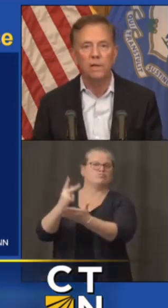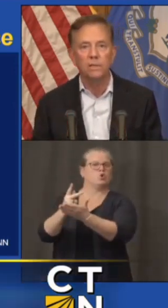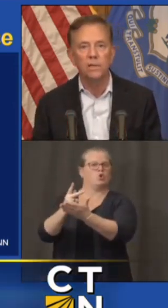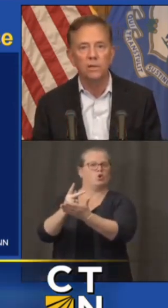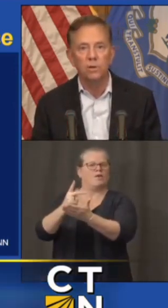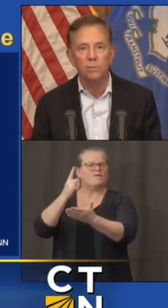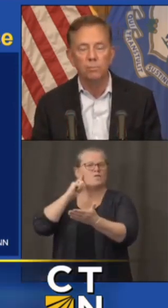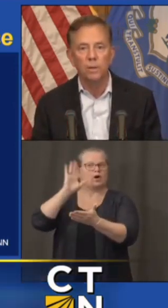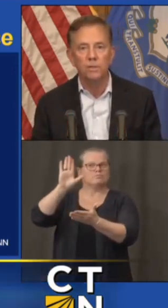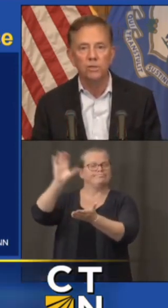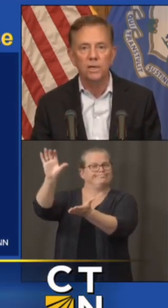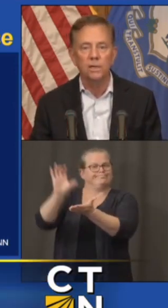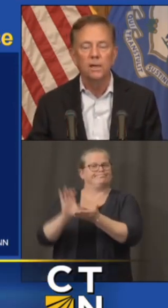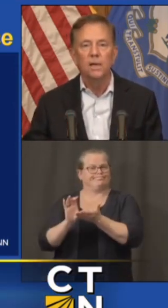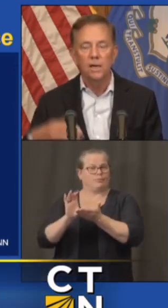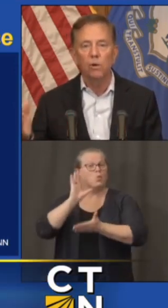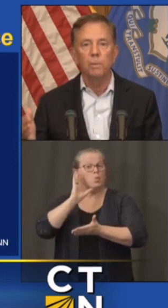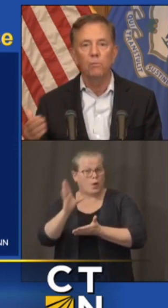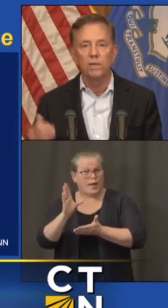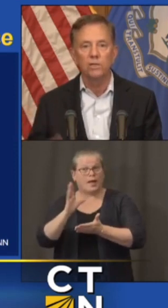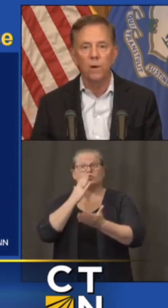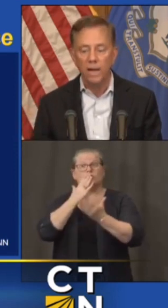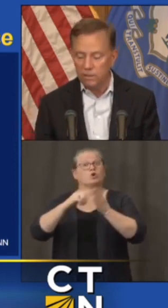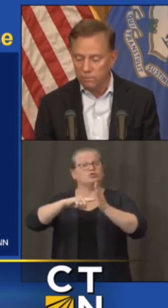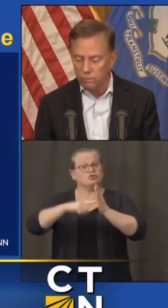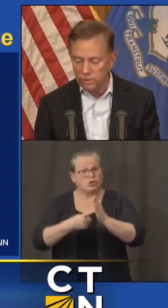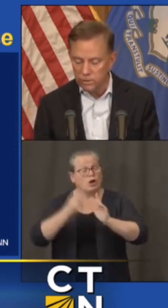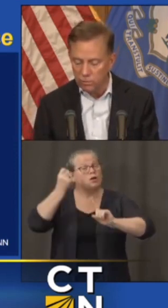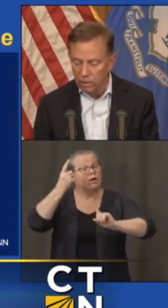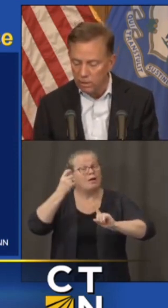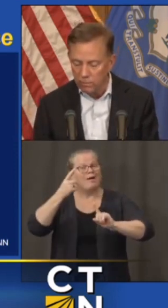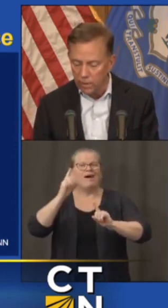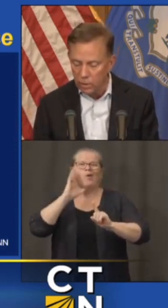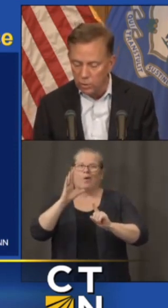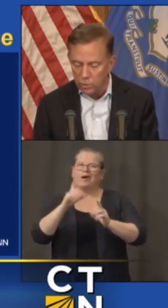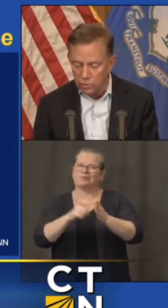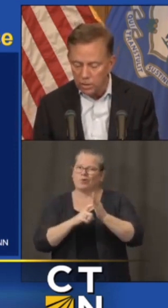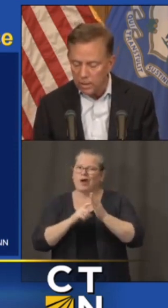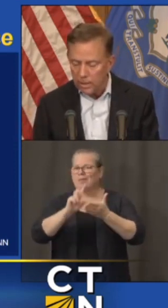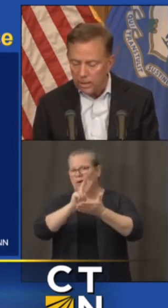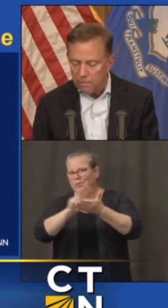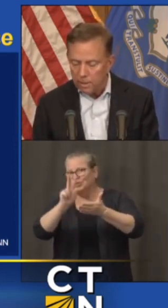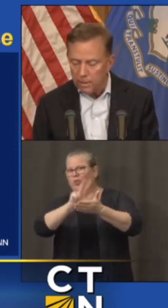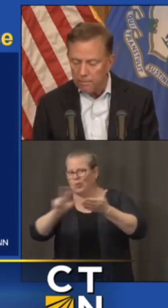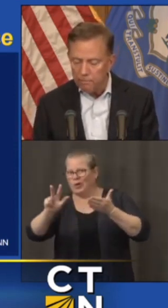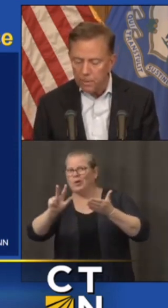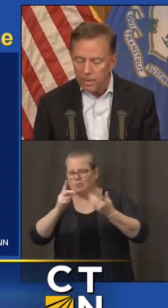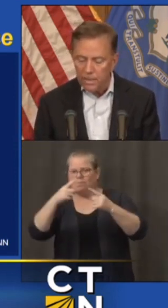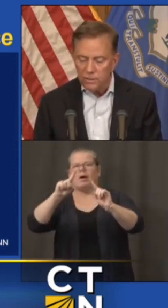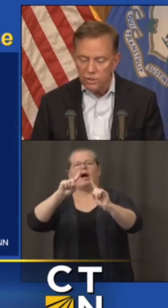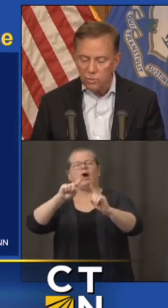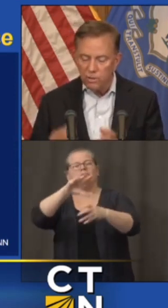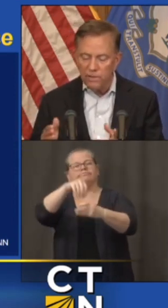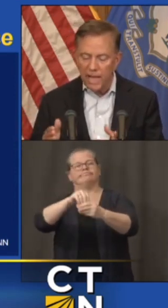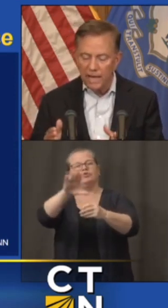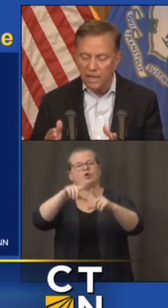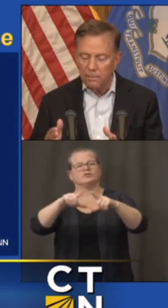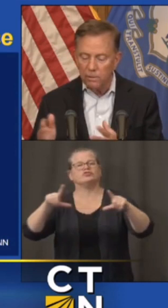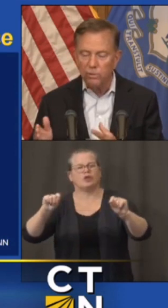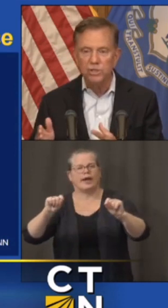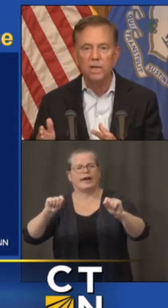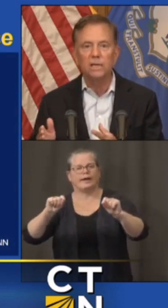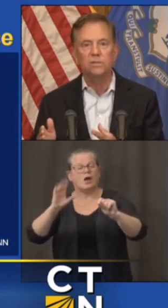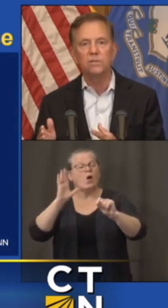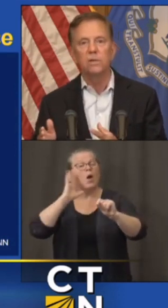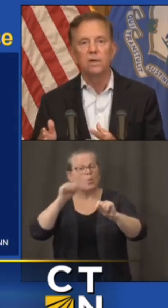that reflected in your unemployment check. It will be retroactive, which is a relatively good news. But this is sort of the